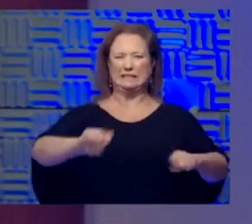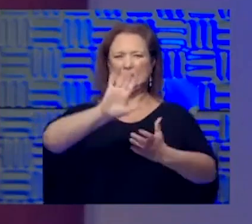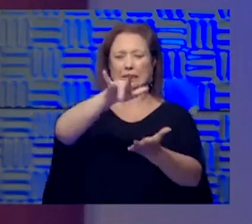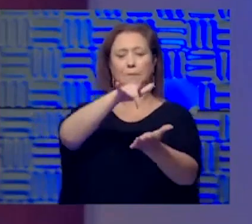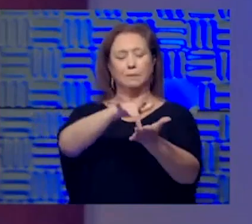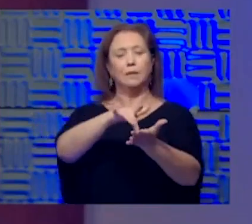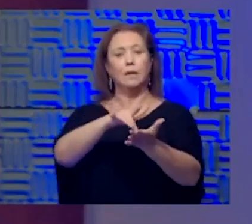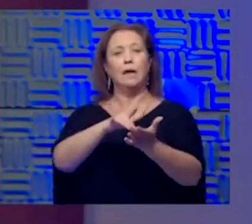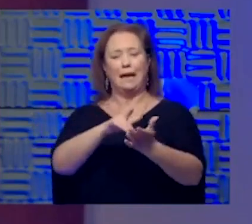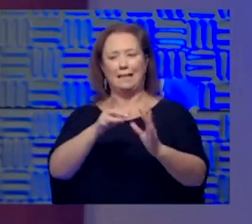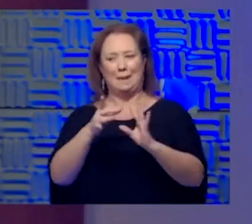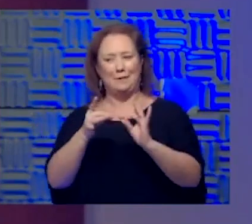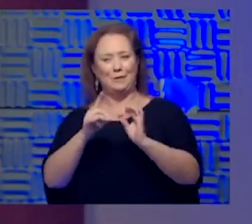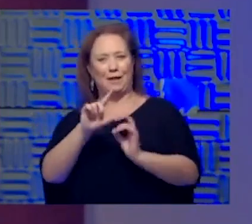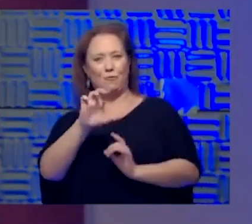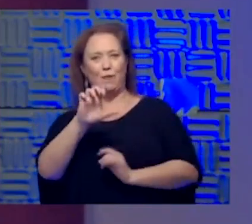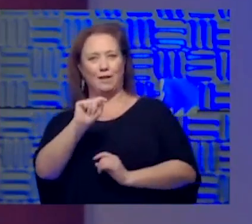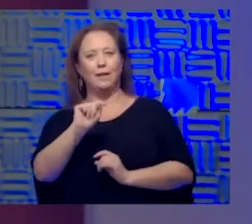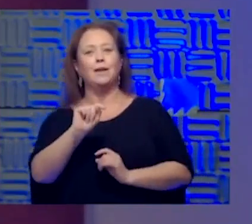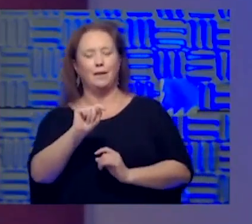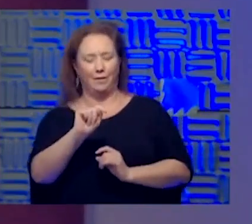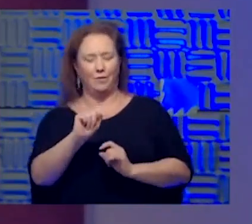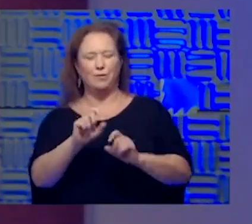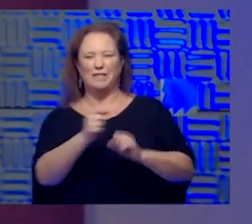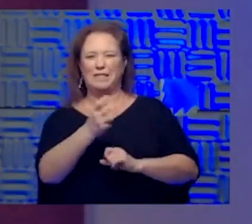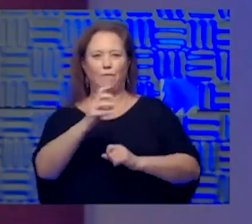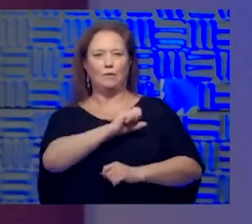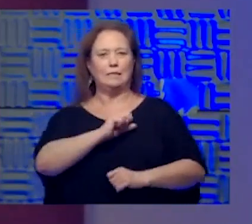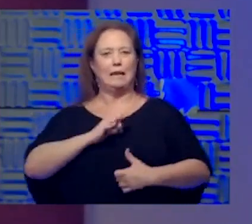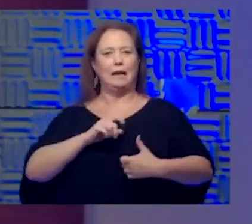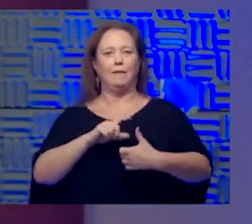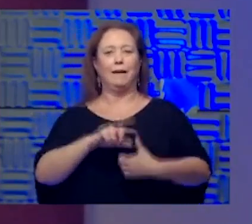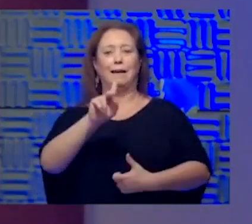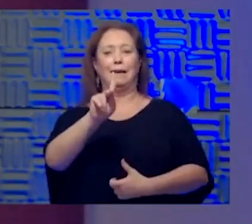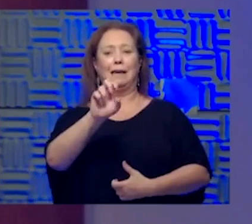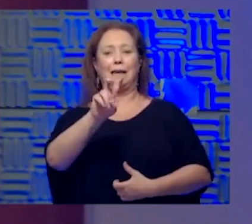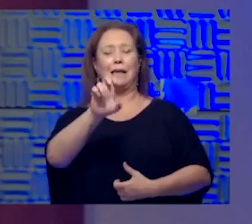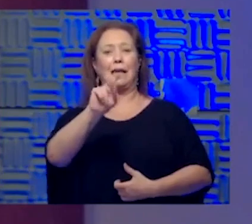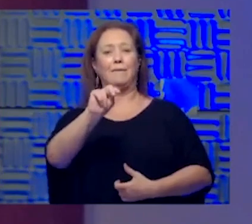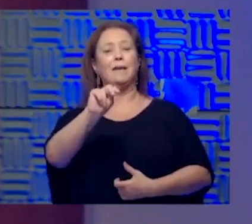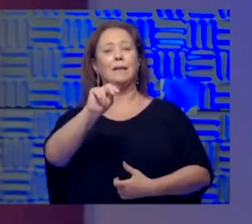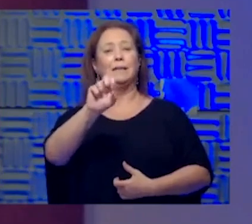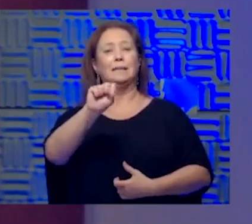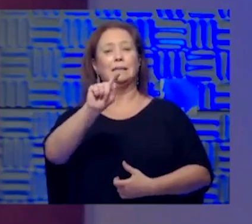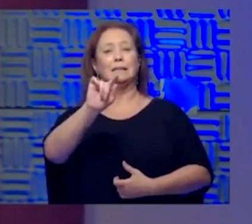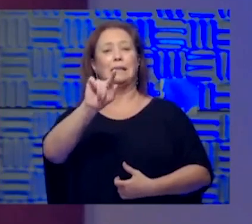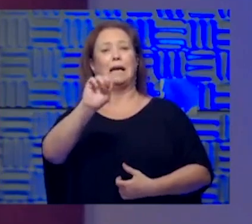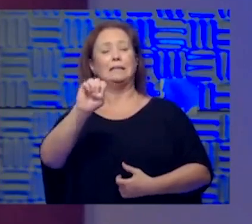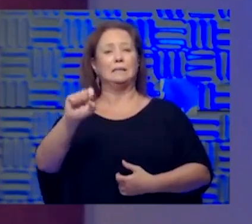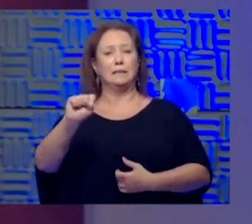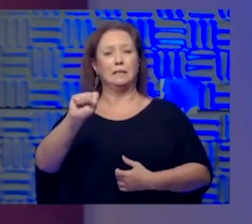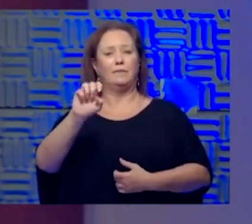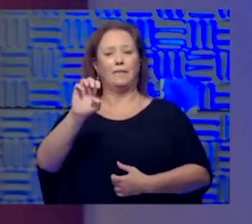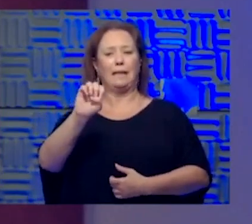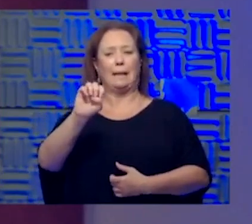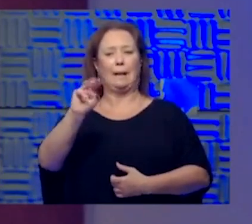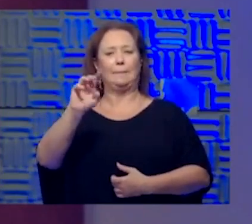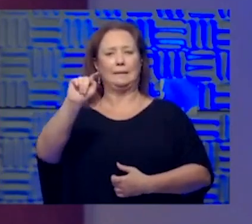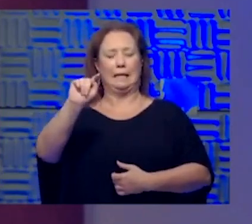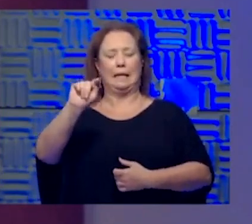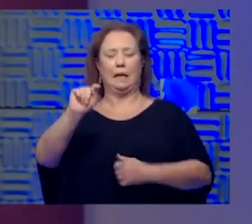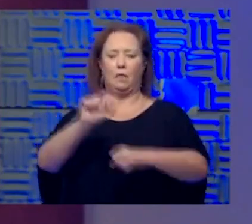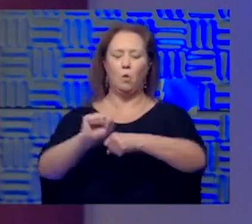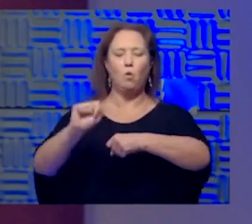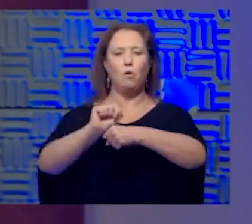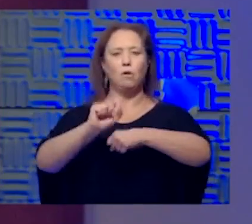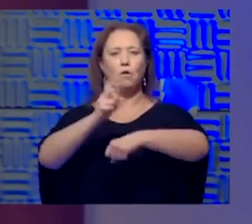there's several faculty here. Kevin Sykes from the ENT department is intimately involved in their work across the metro to do their testing,